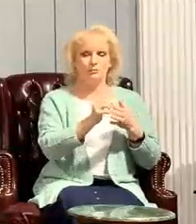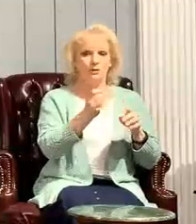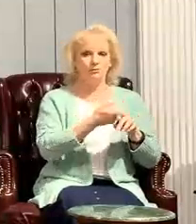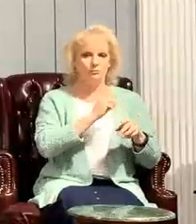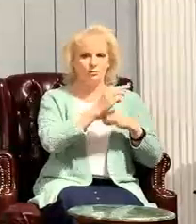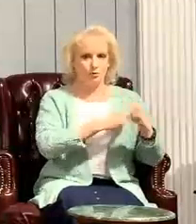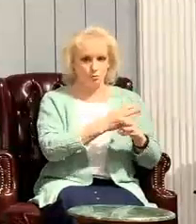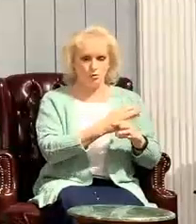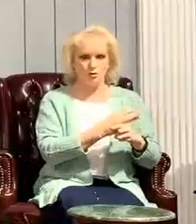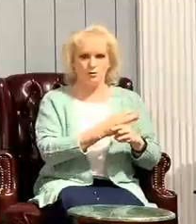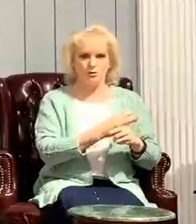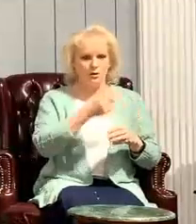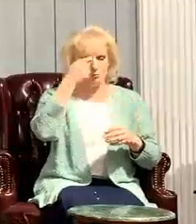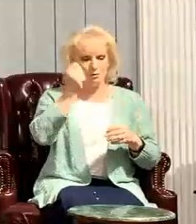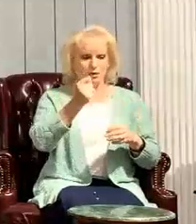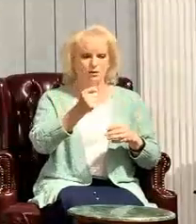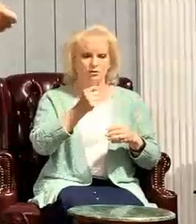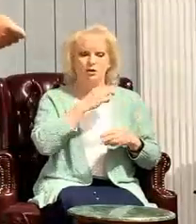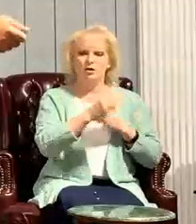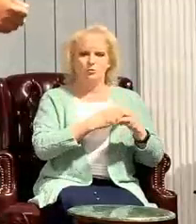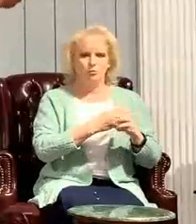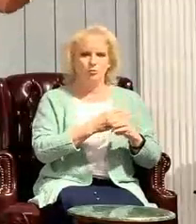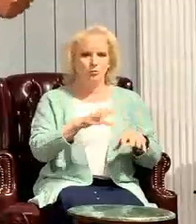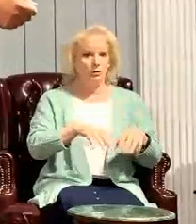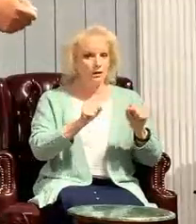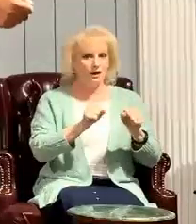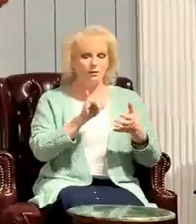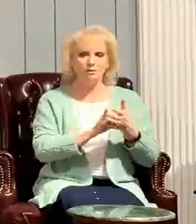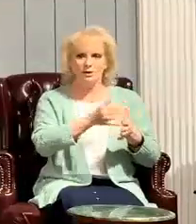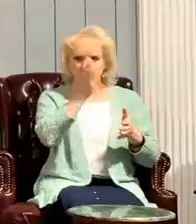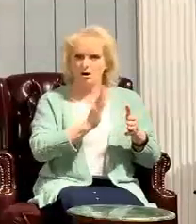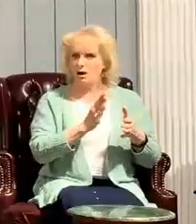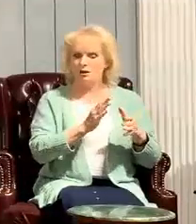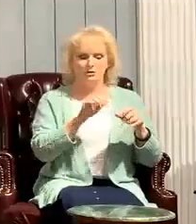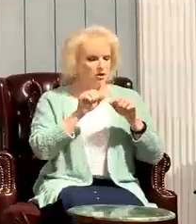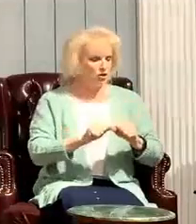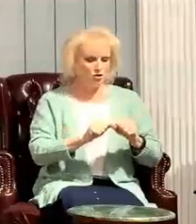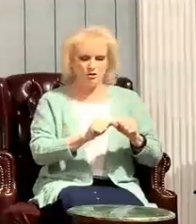will claim that God couldn't have supplied for you. The world will claim